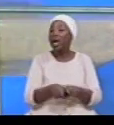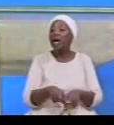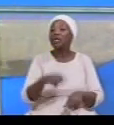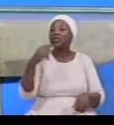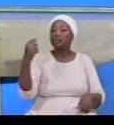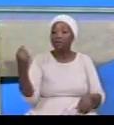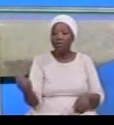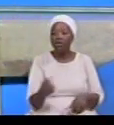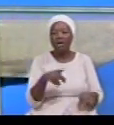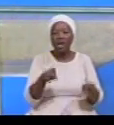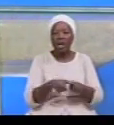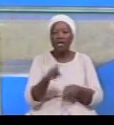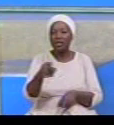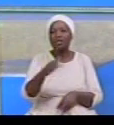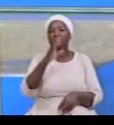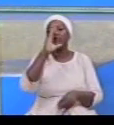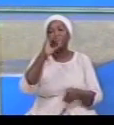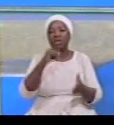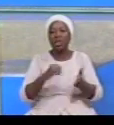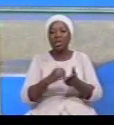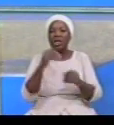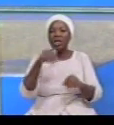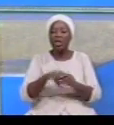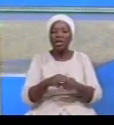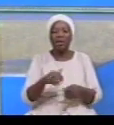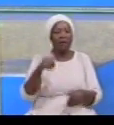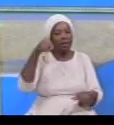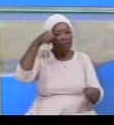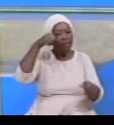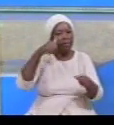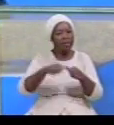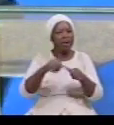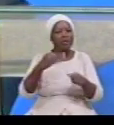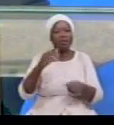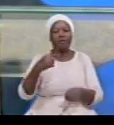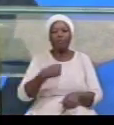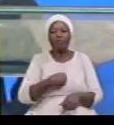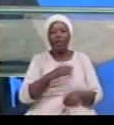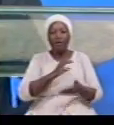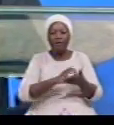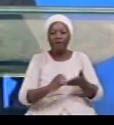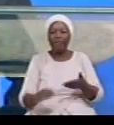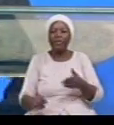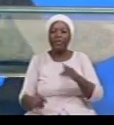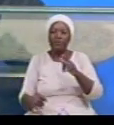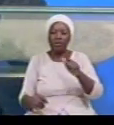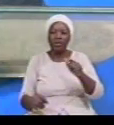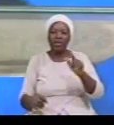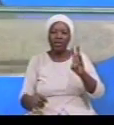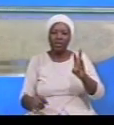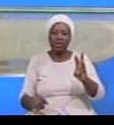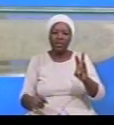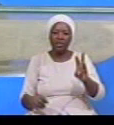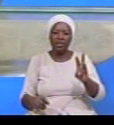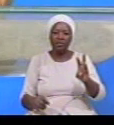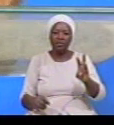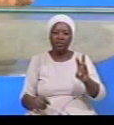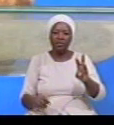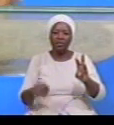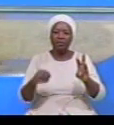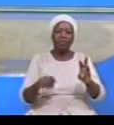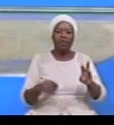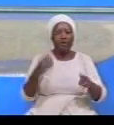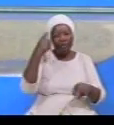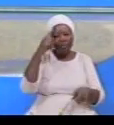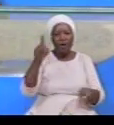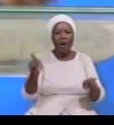ye drink it, in remembrance of me.'" Verse 26. "For as